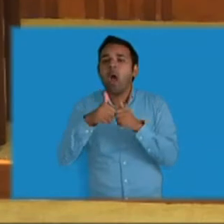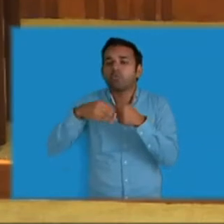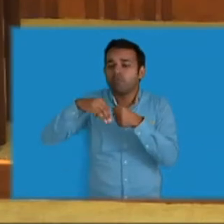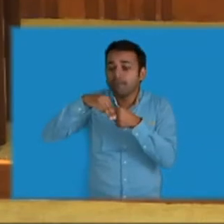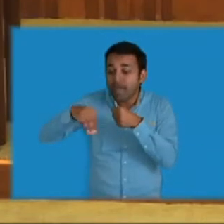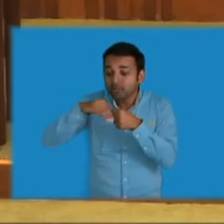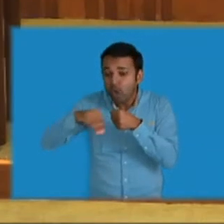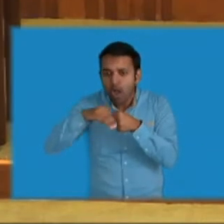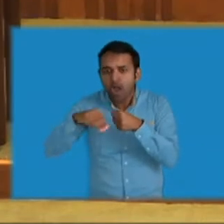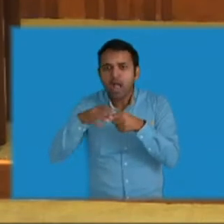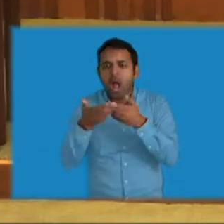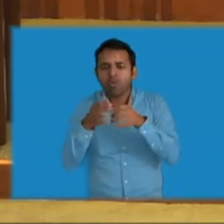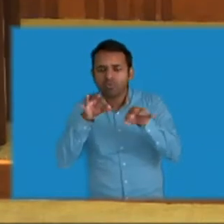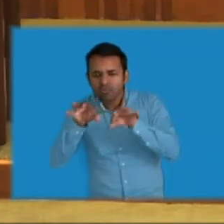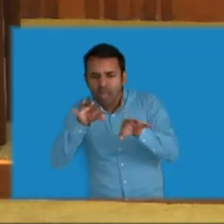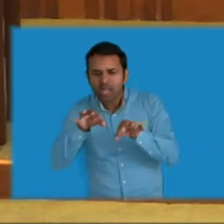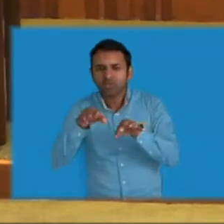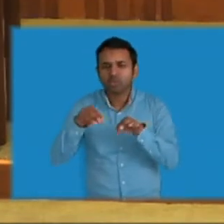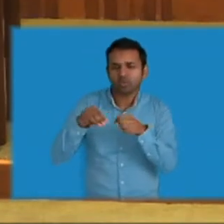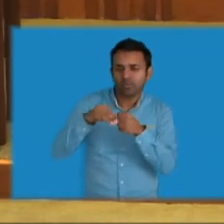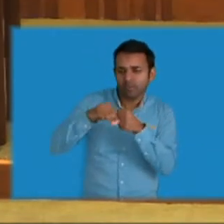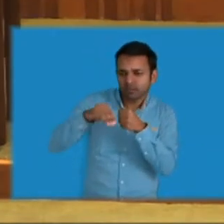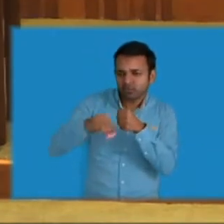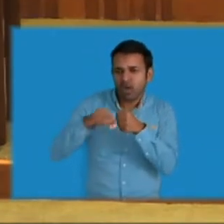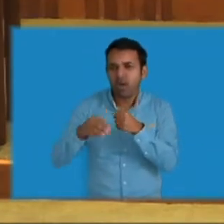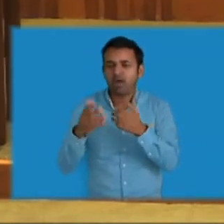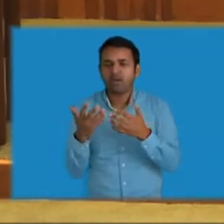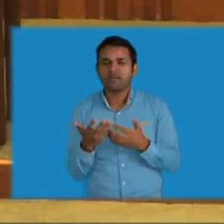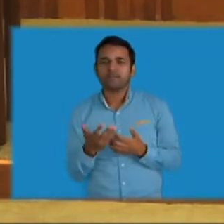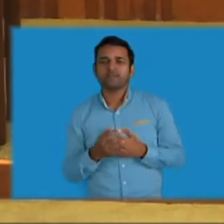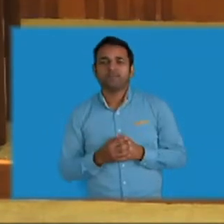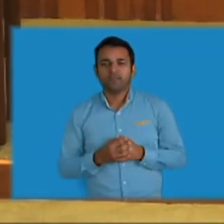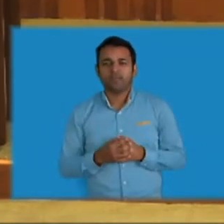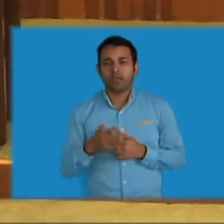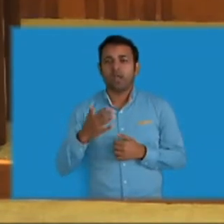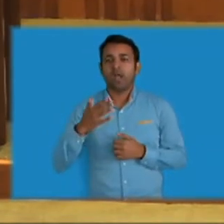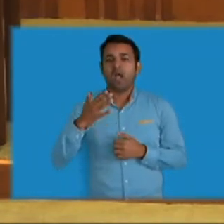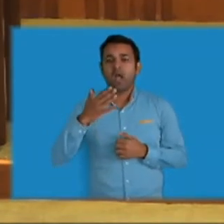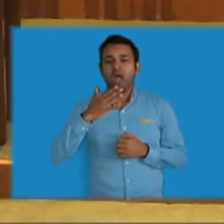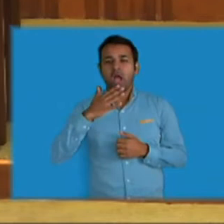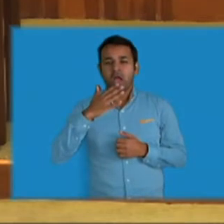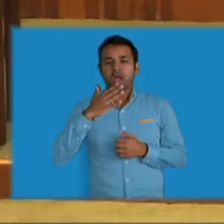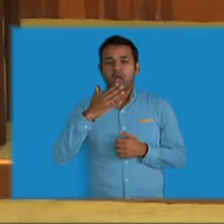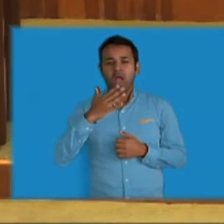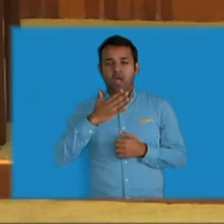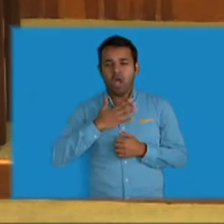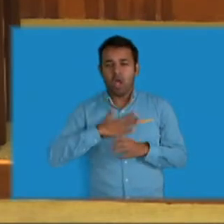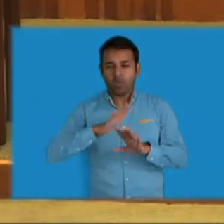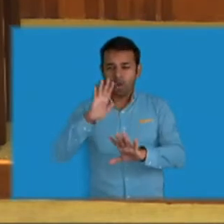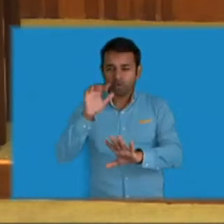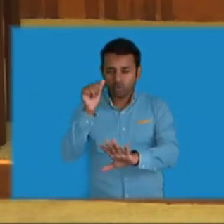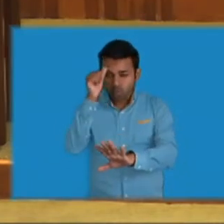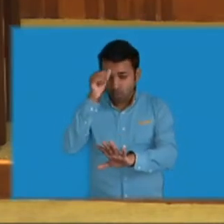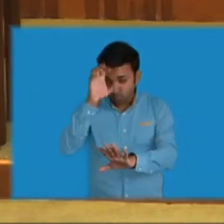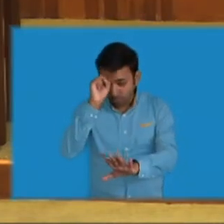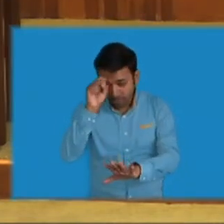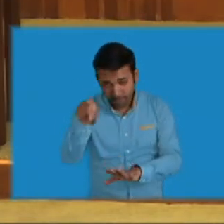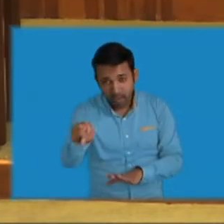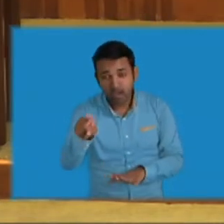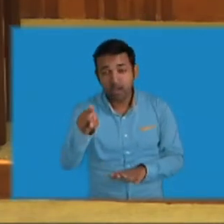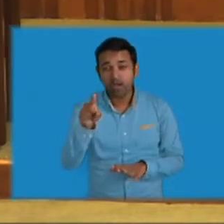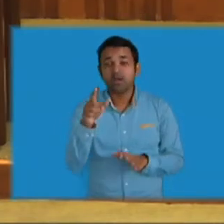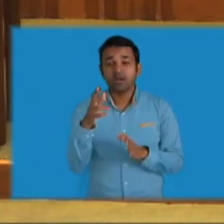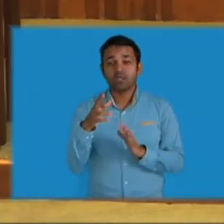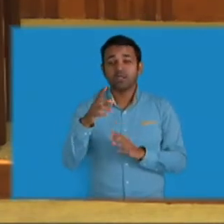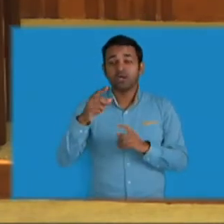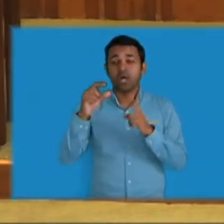Again, Madam Speaker, I stress that COP23 and Fiji becoming, or Fiji's incoming presidency,